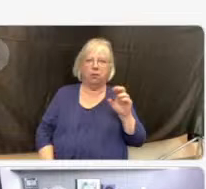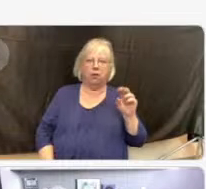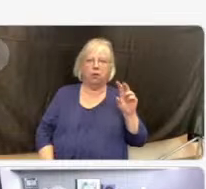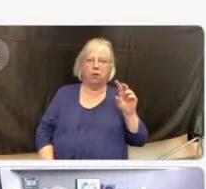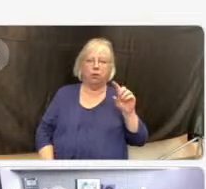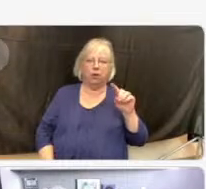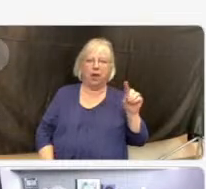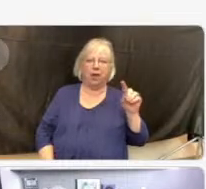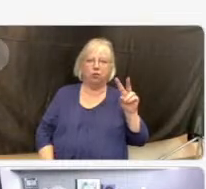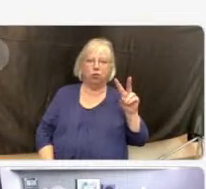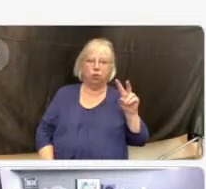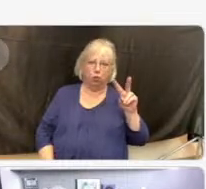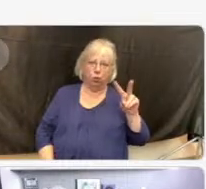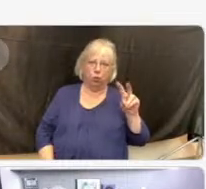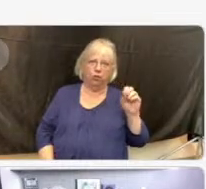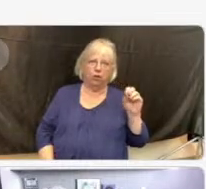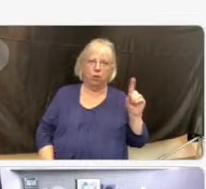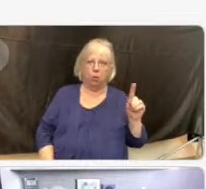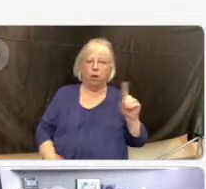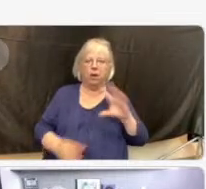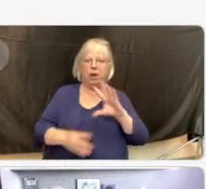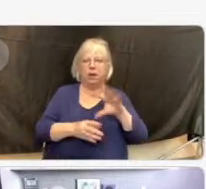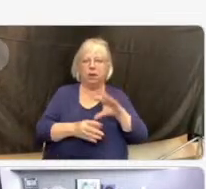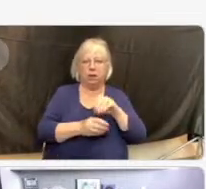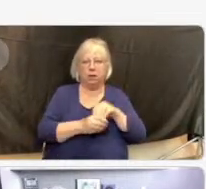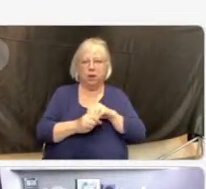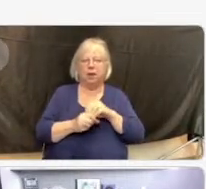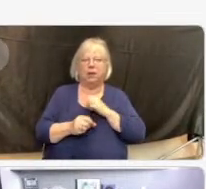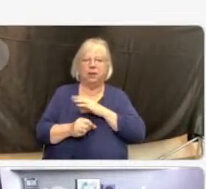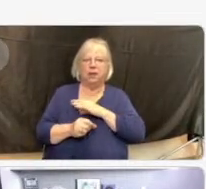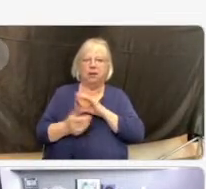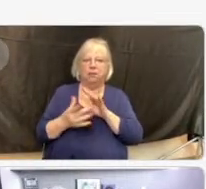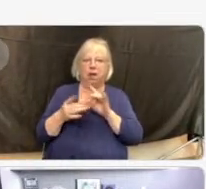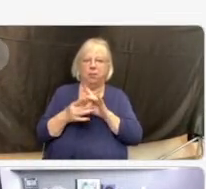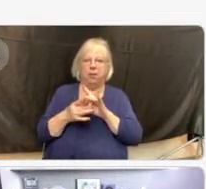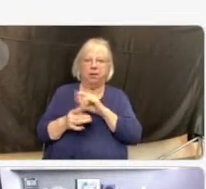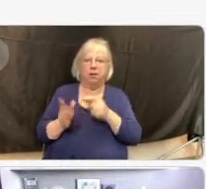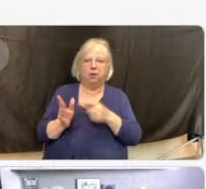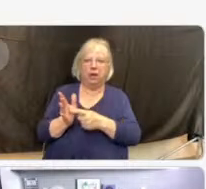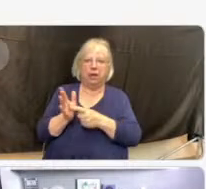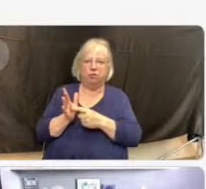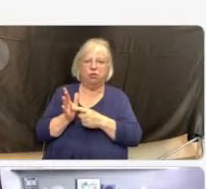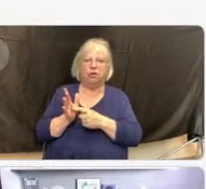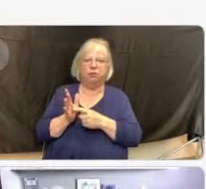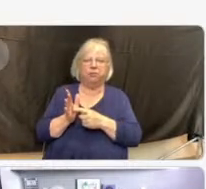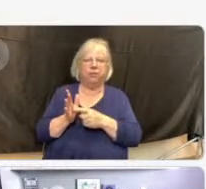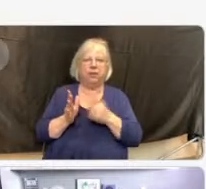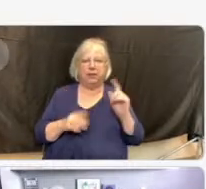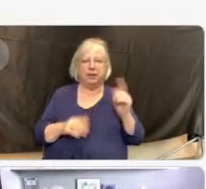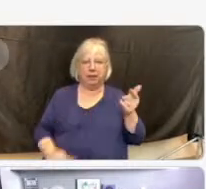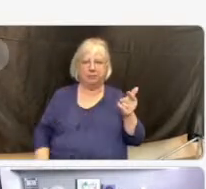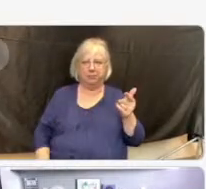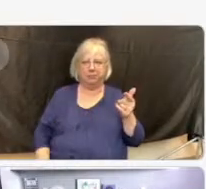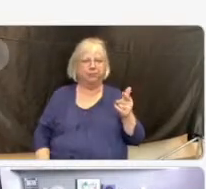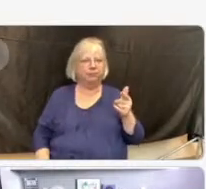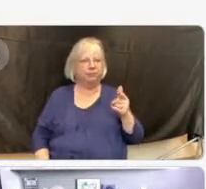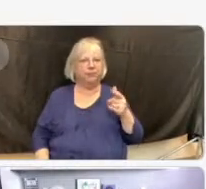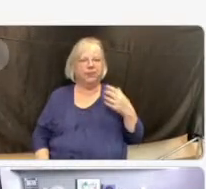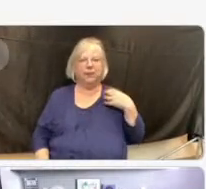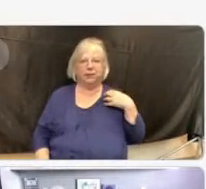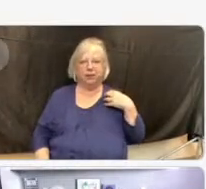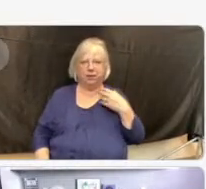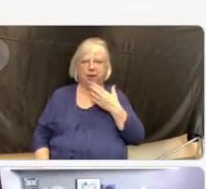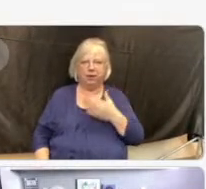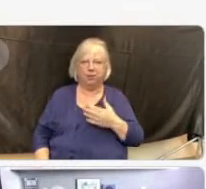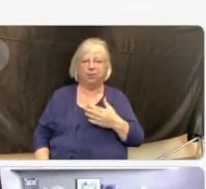2022-01, including all staff comments and conditions. Second. Thank you. We've had a second. May